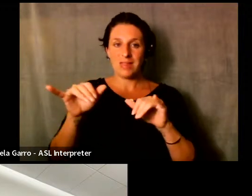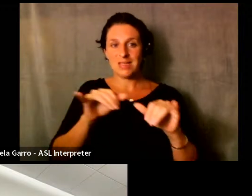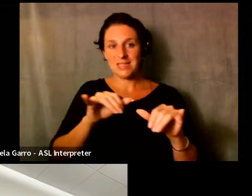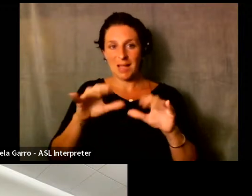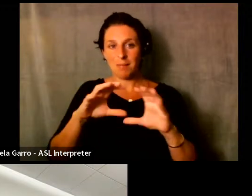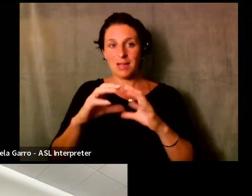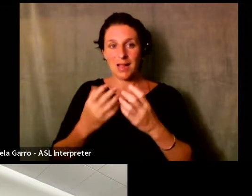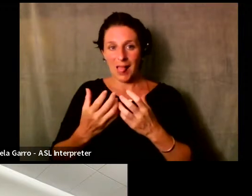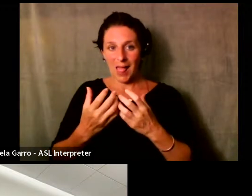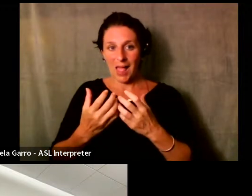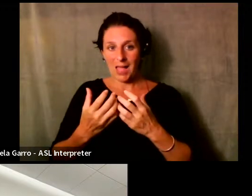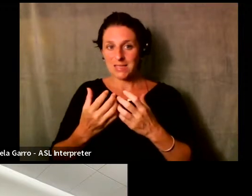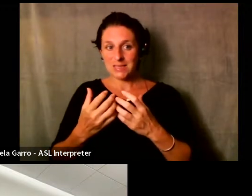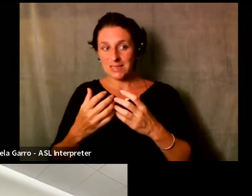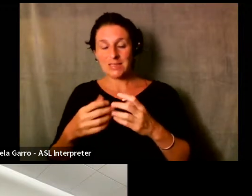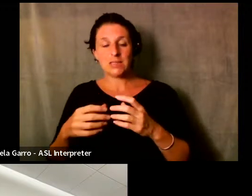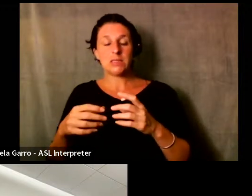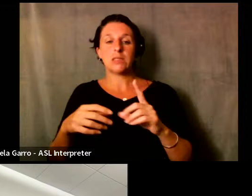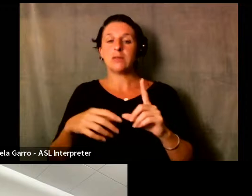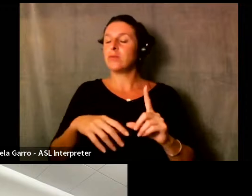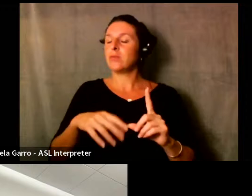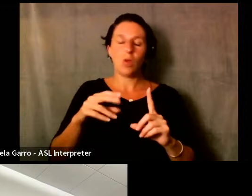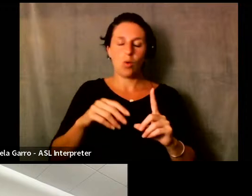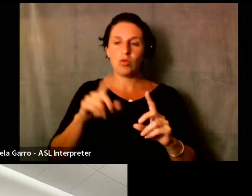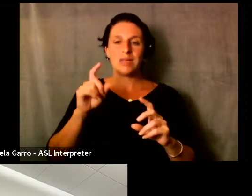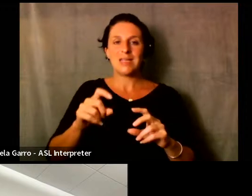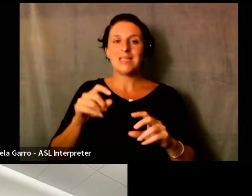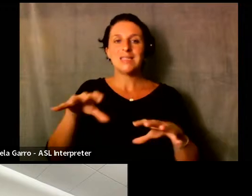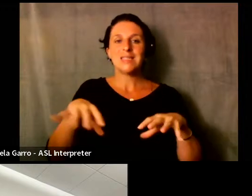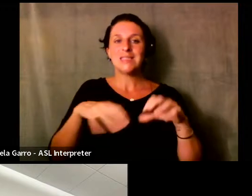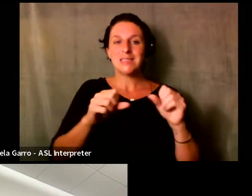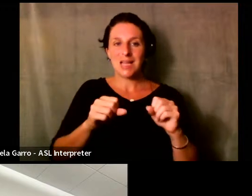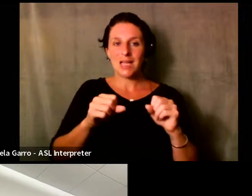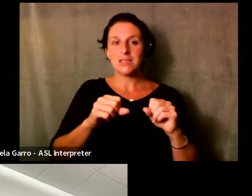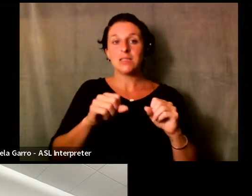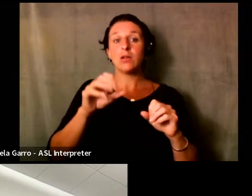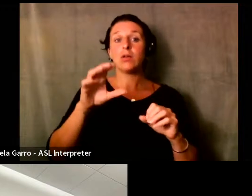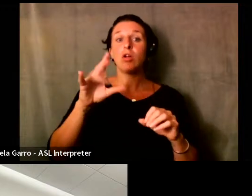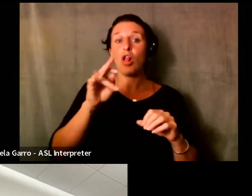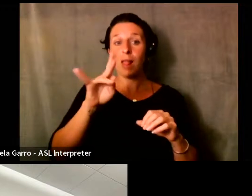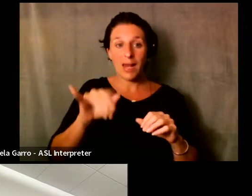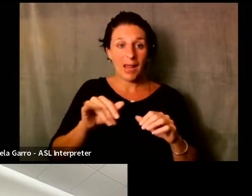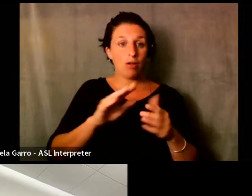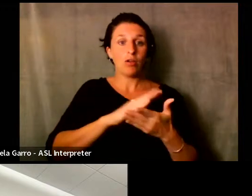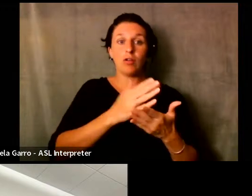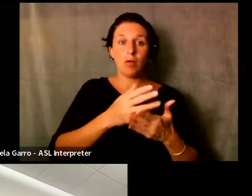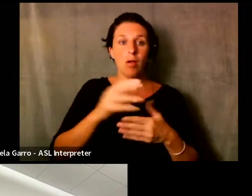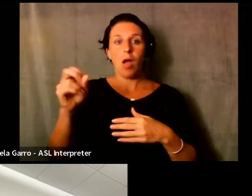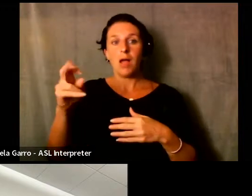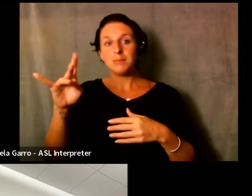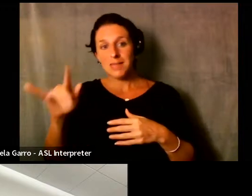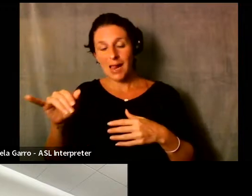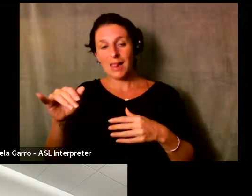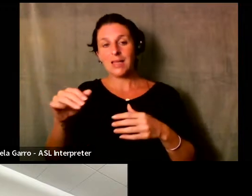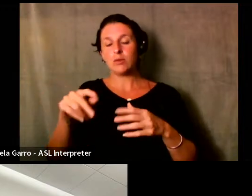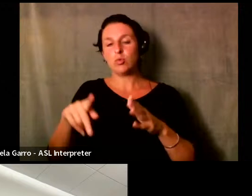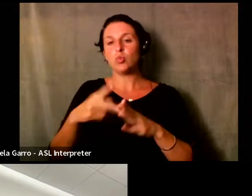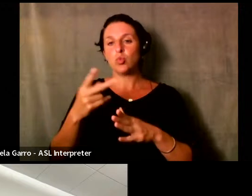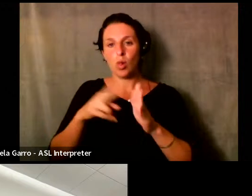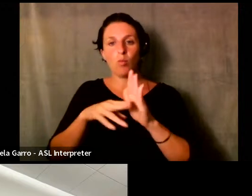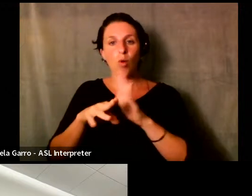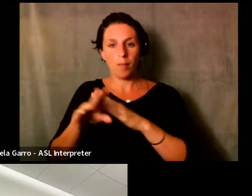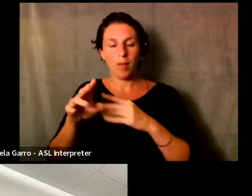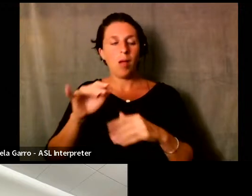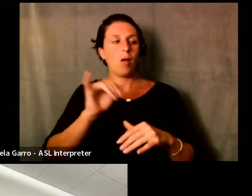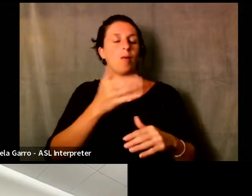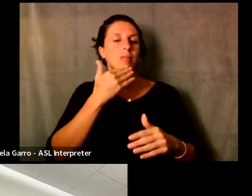a completer then? It would not be completed. Okay, so you need to take 2 classes. So it's a culinary arts class or a hospitality class with dual enrollment. Oh, thank you. Thank you for the